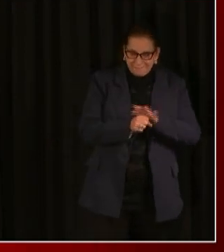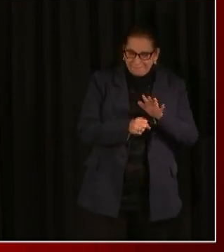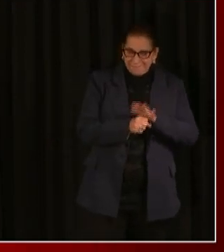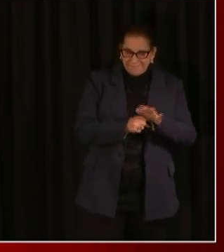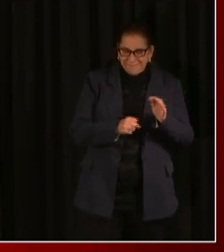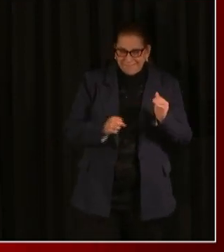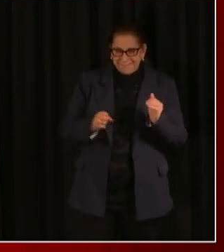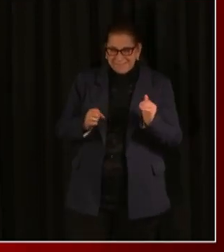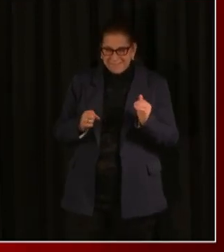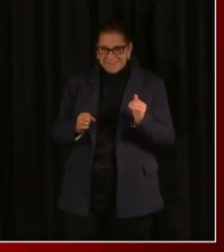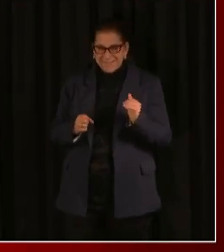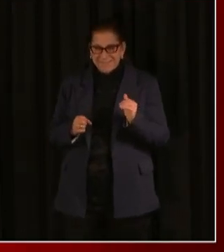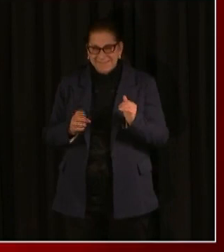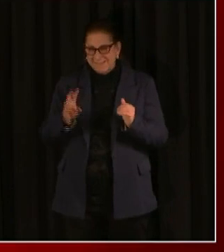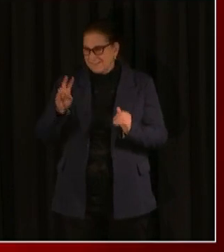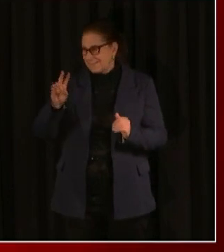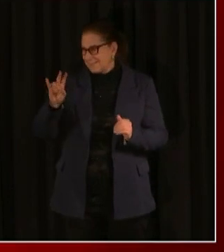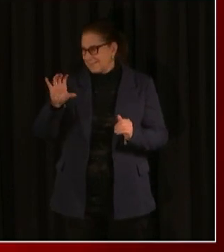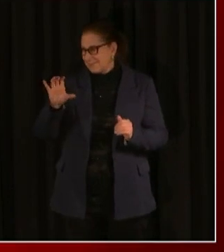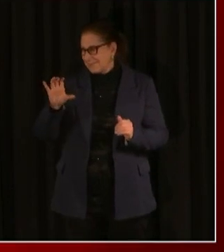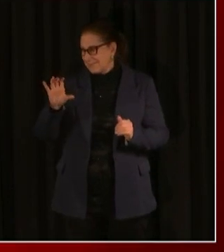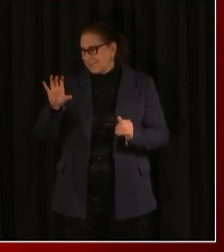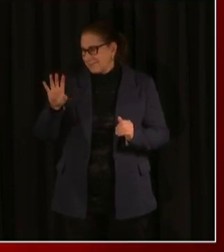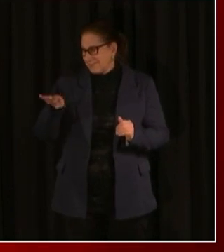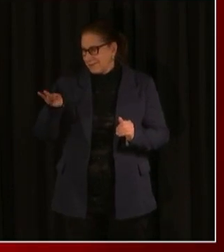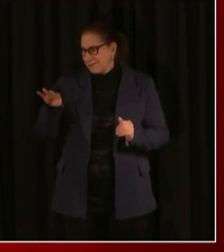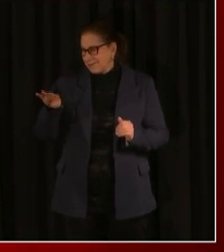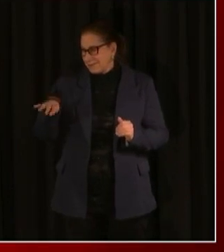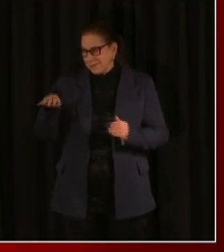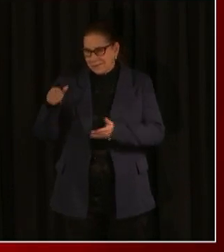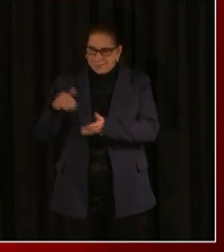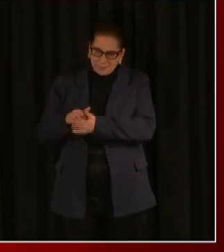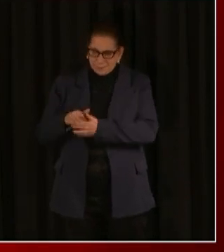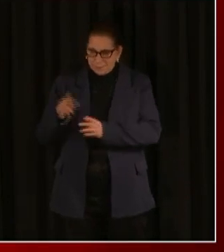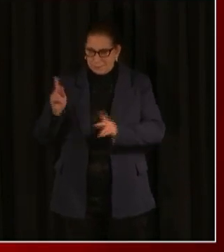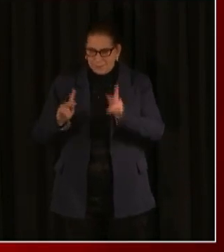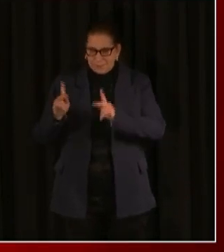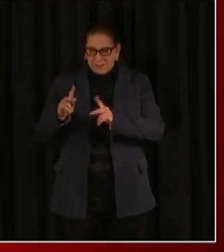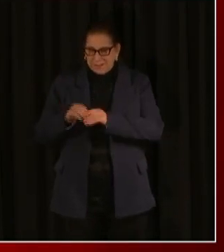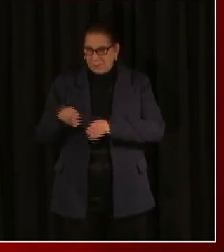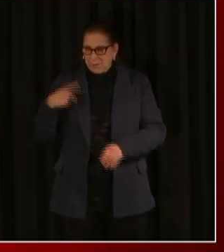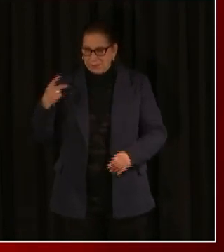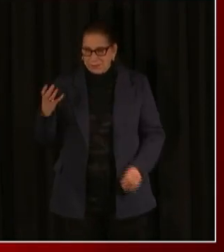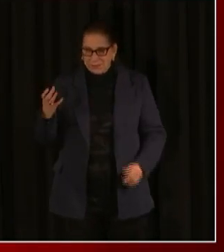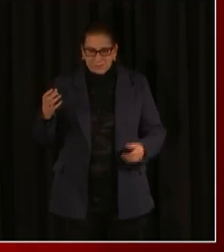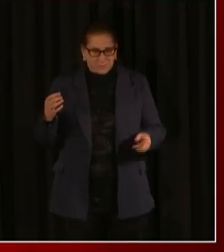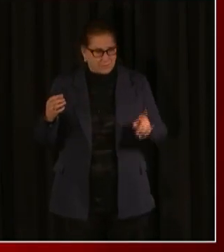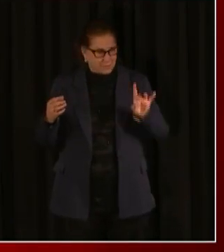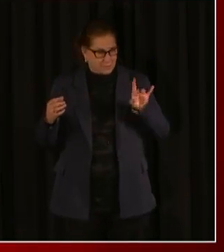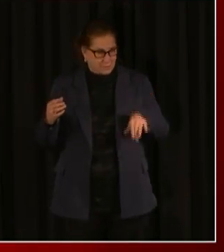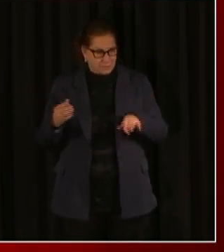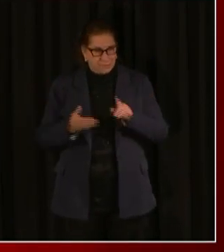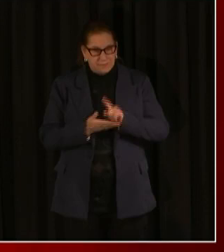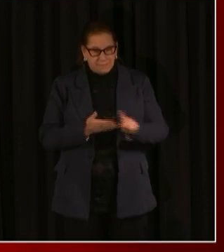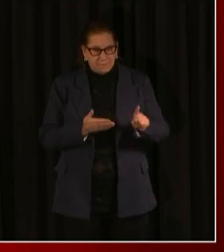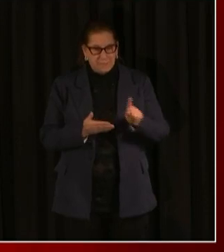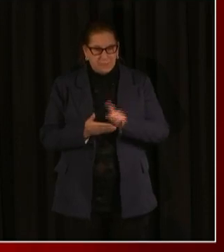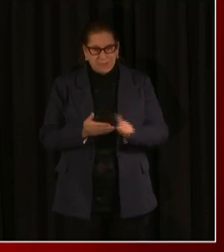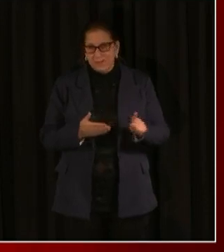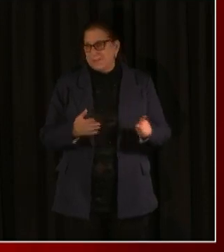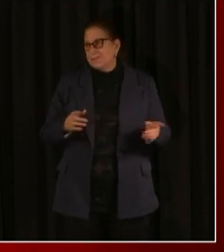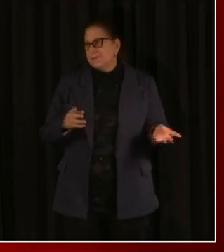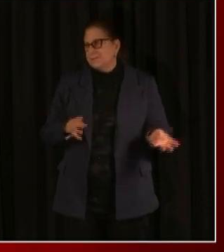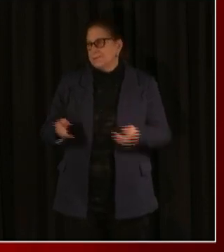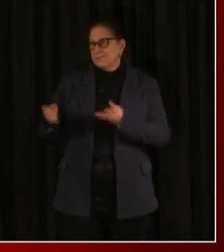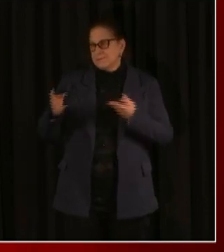our aim. The aim is reducing morbidity or mortality. I'll go into that a little bit more in a second. And then the remaining 25%